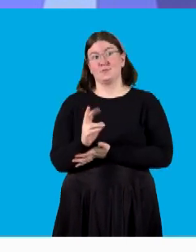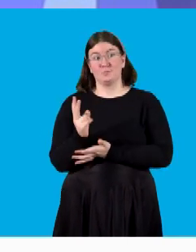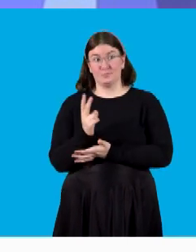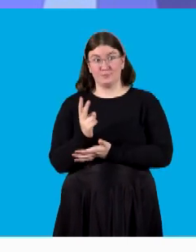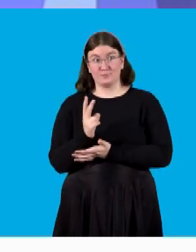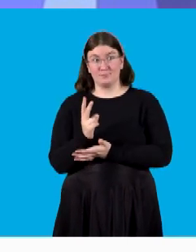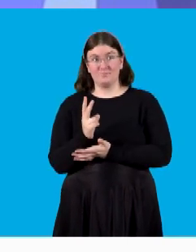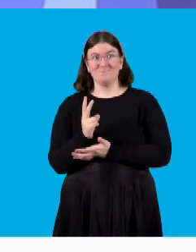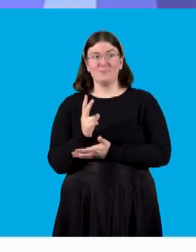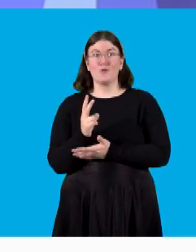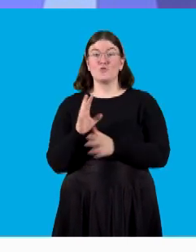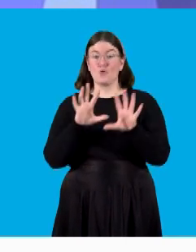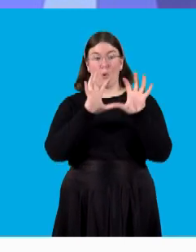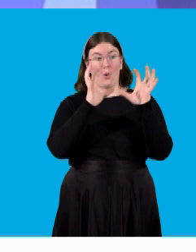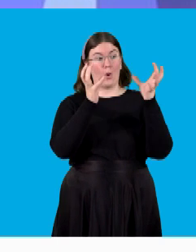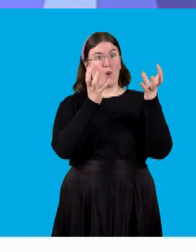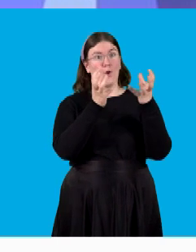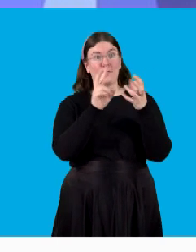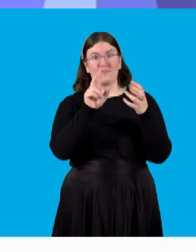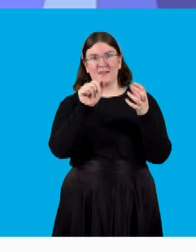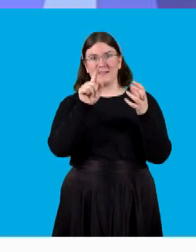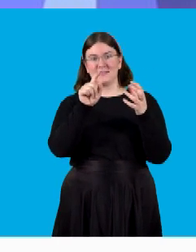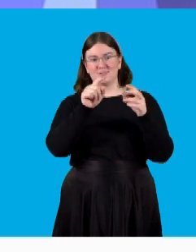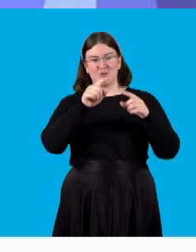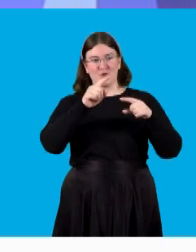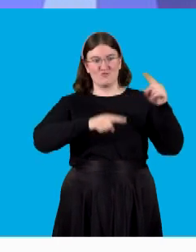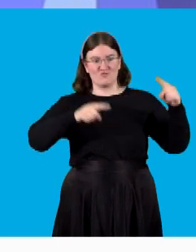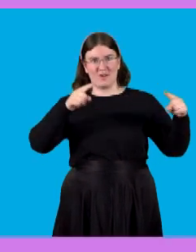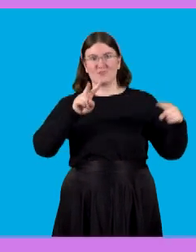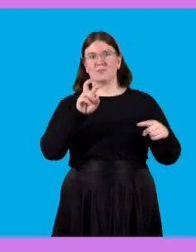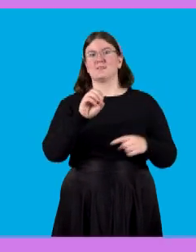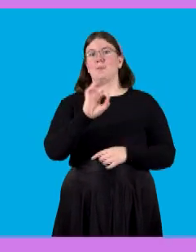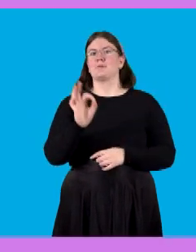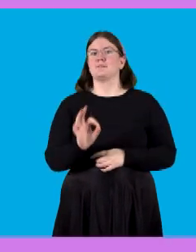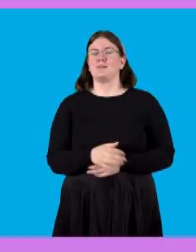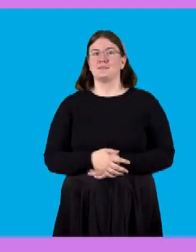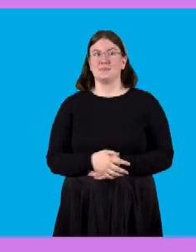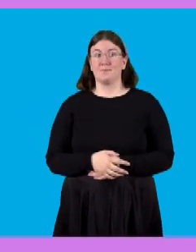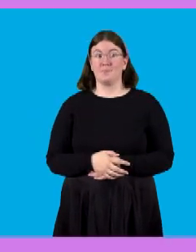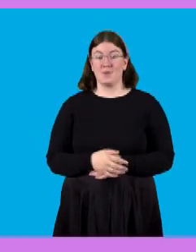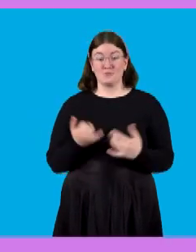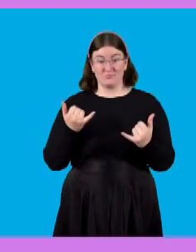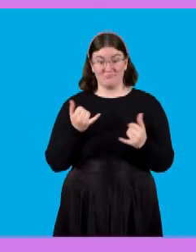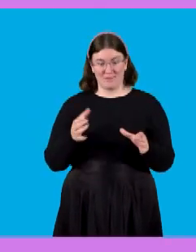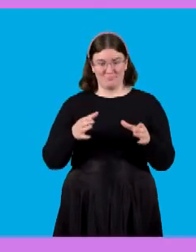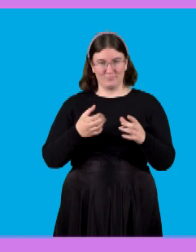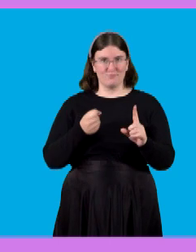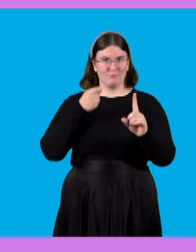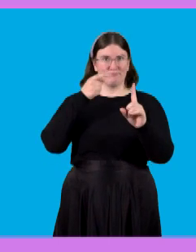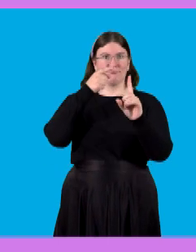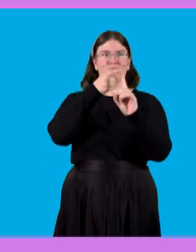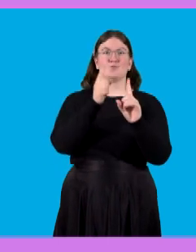the average VAT rate globally is around 20%. Okay, so what are our lesson